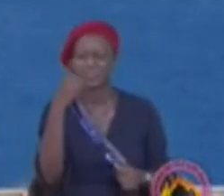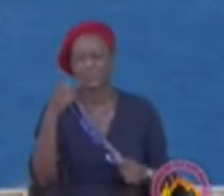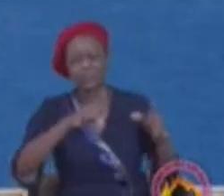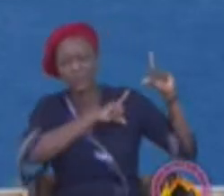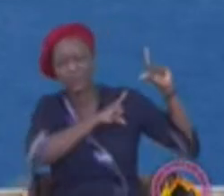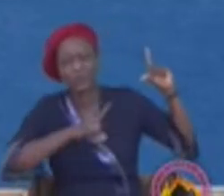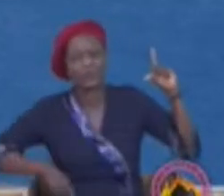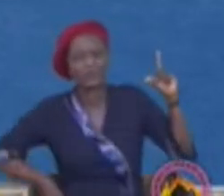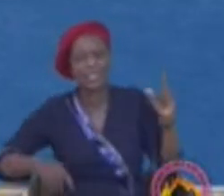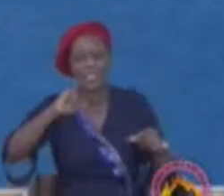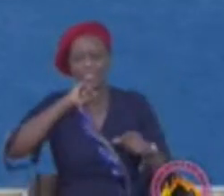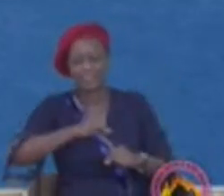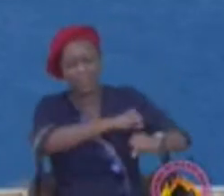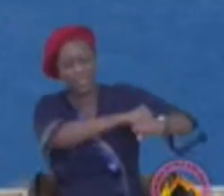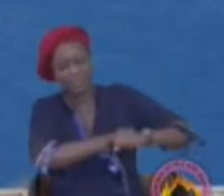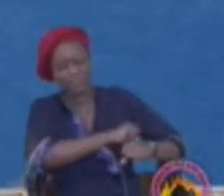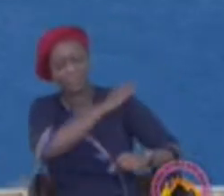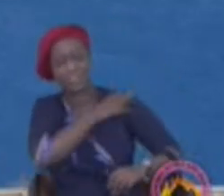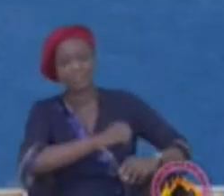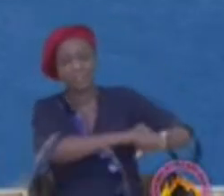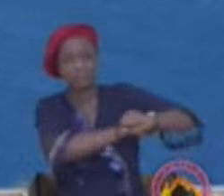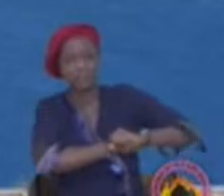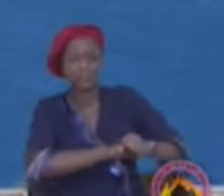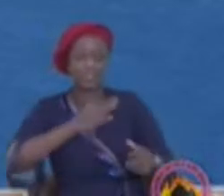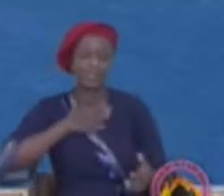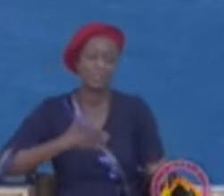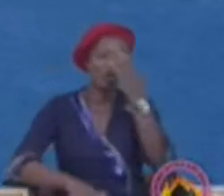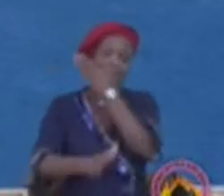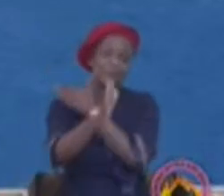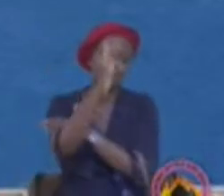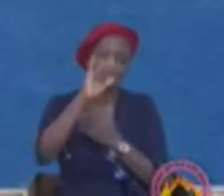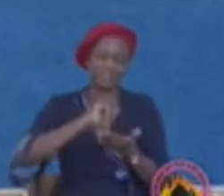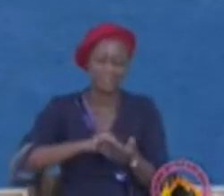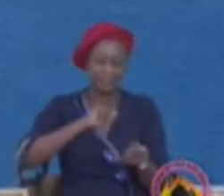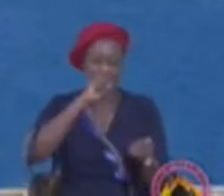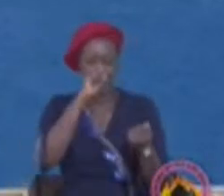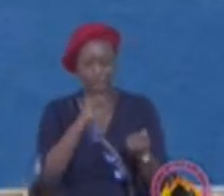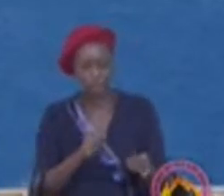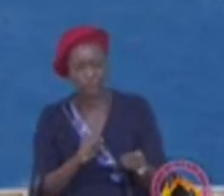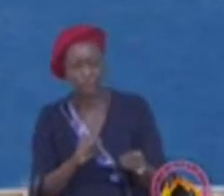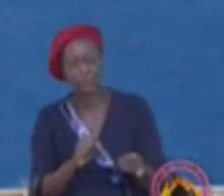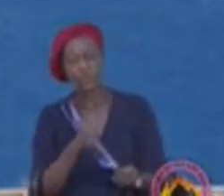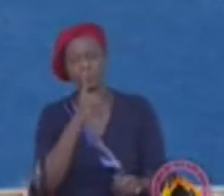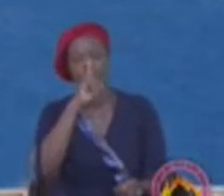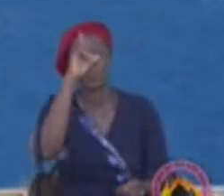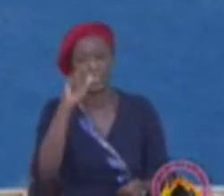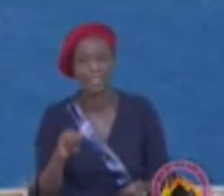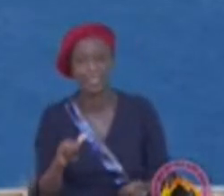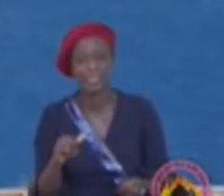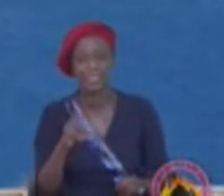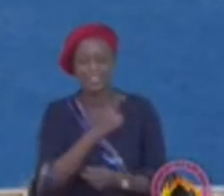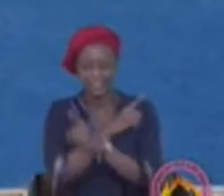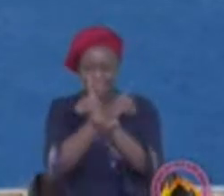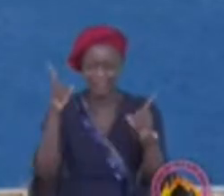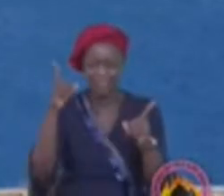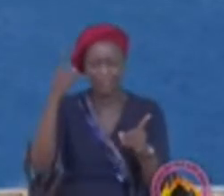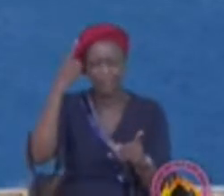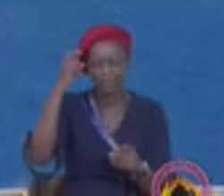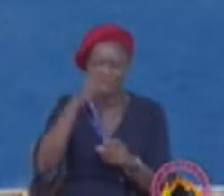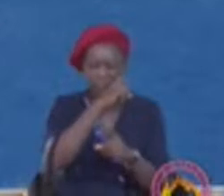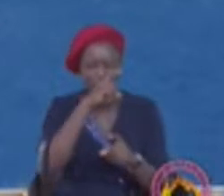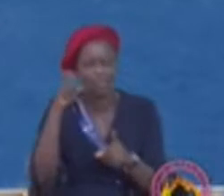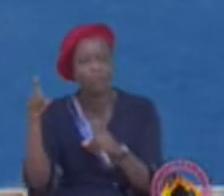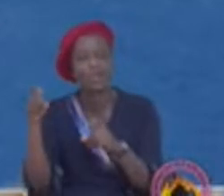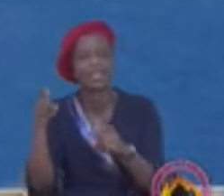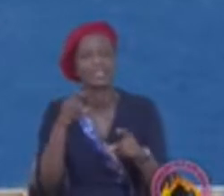Lord, He is my refuge and my fortress. My God, in Him will I trust. Surely He shall deliver thee from the snare